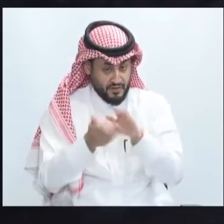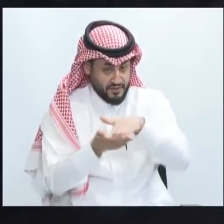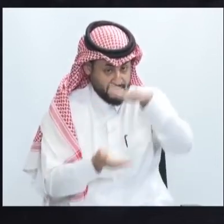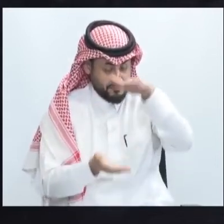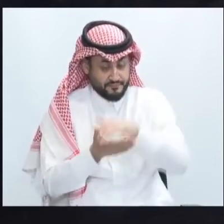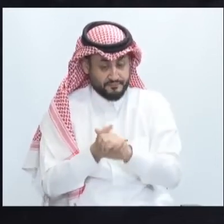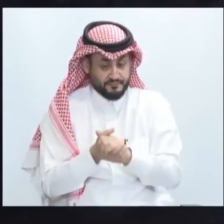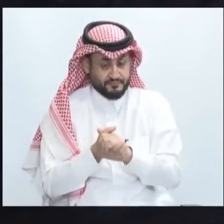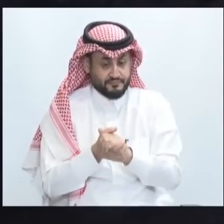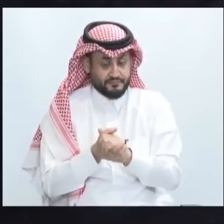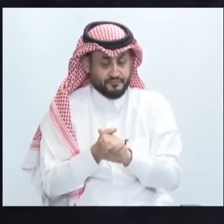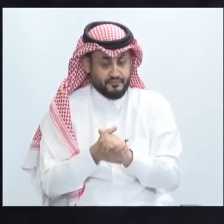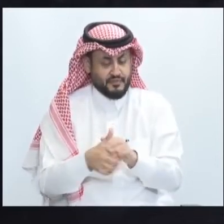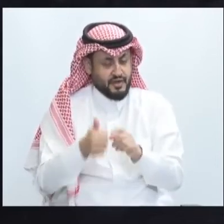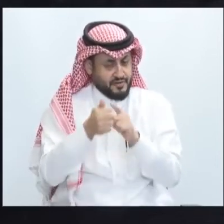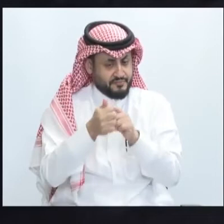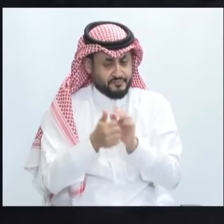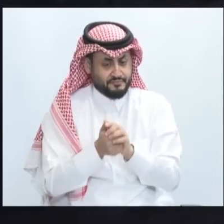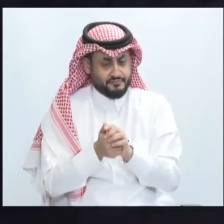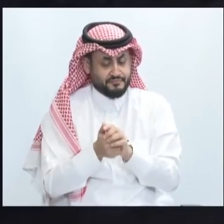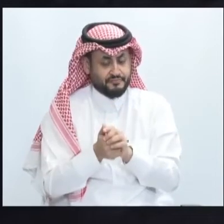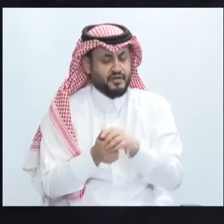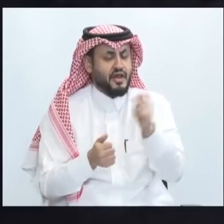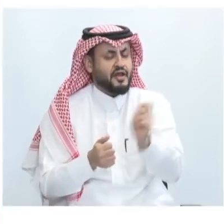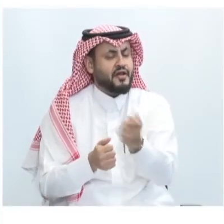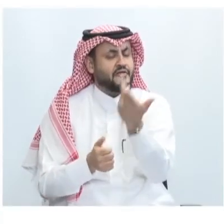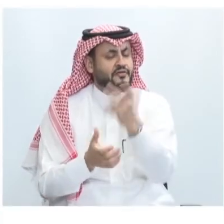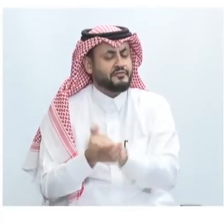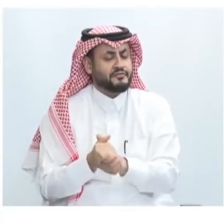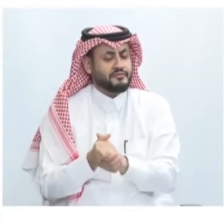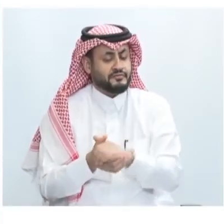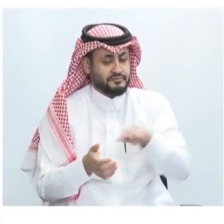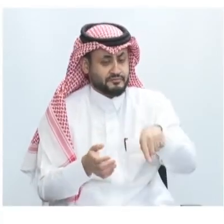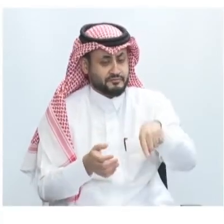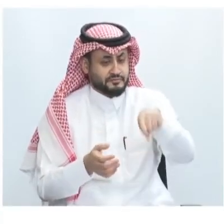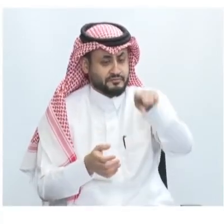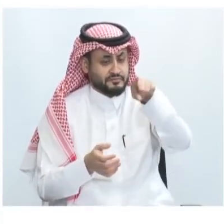This is A in capital. Excellent. How to write it? Start from up,